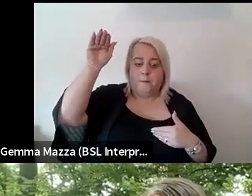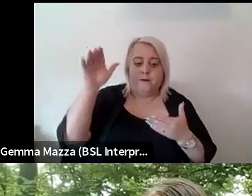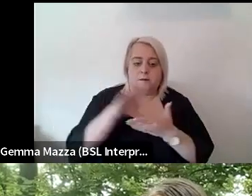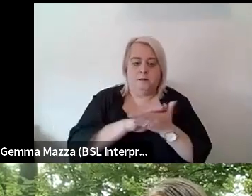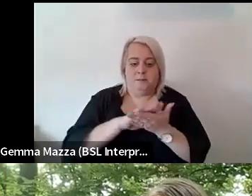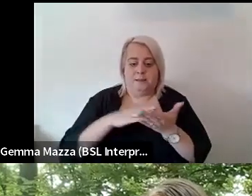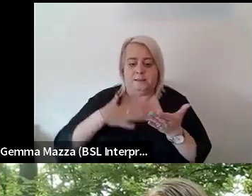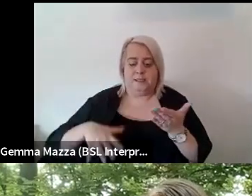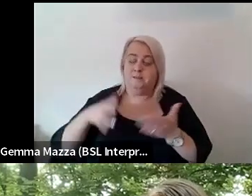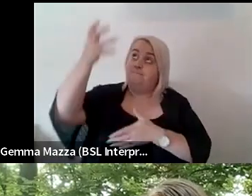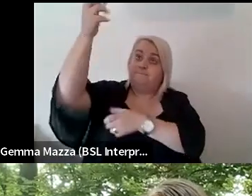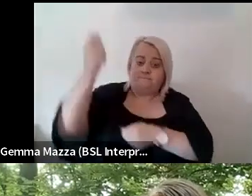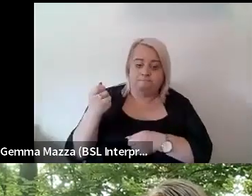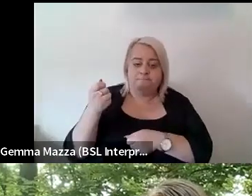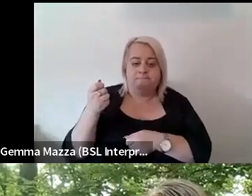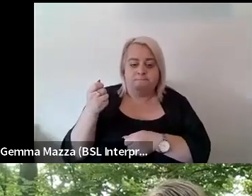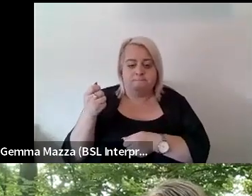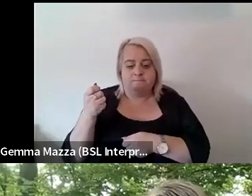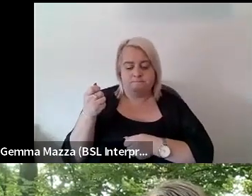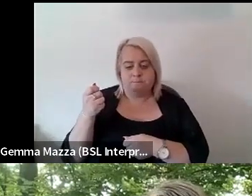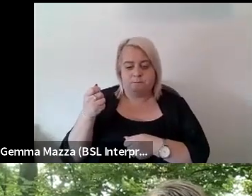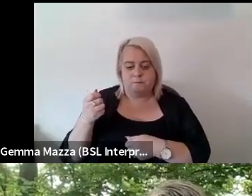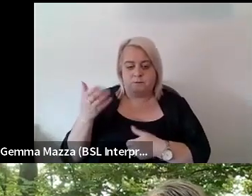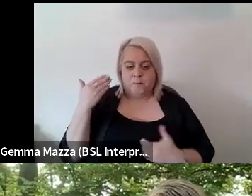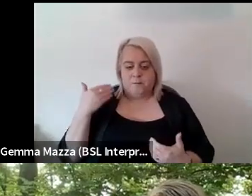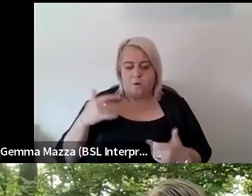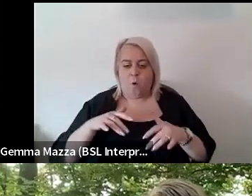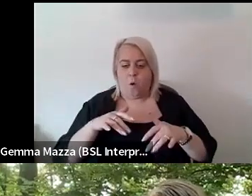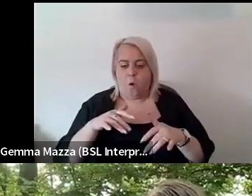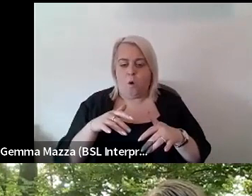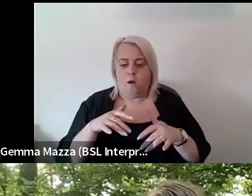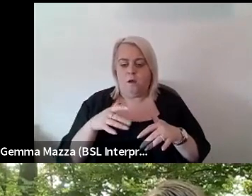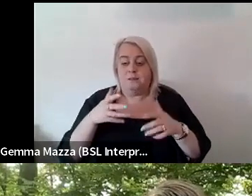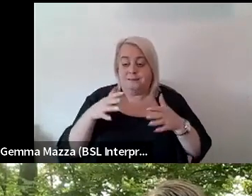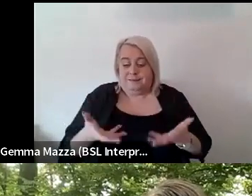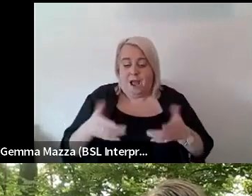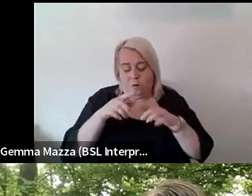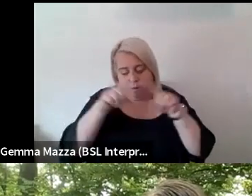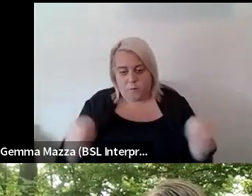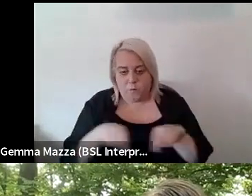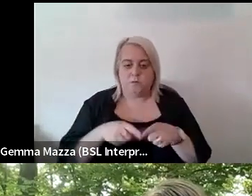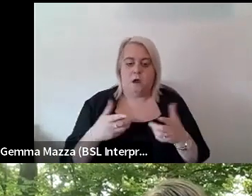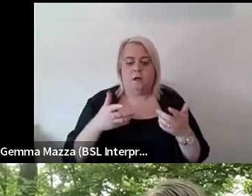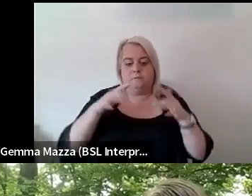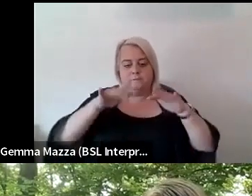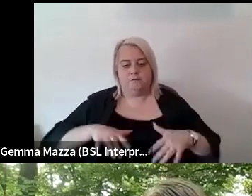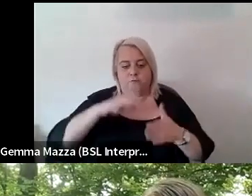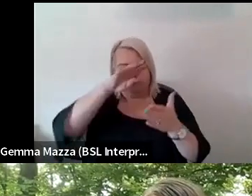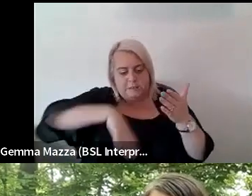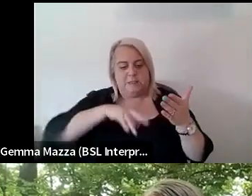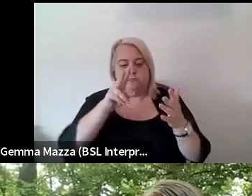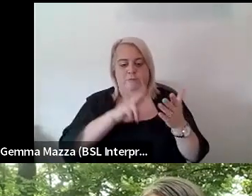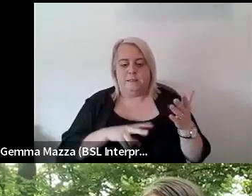keyboard shortcuts. So I don't use mouse, I use keyboard and screen reader in all devices, whether it's